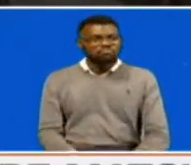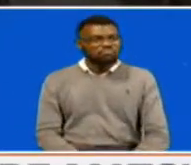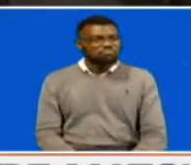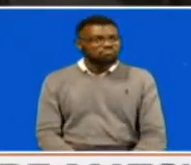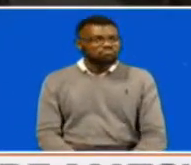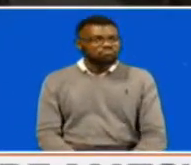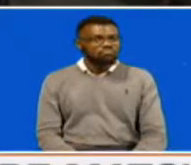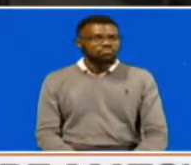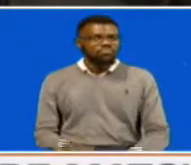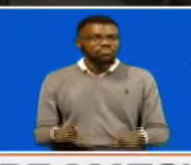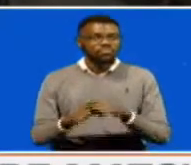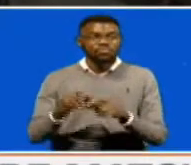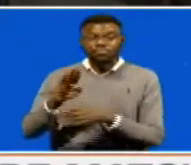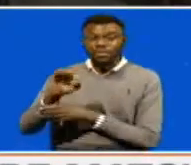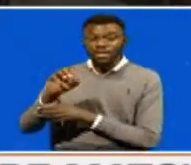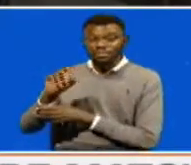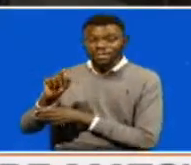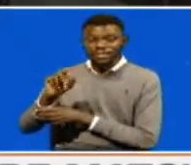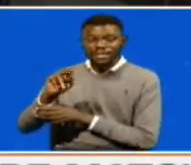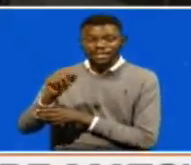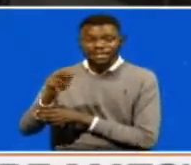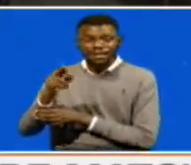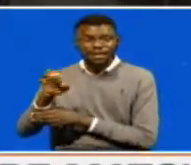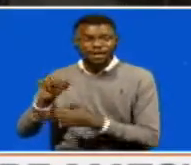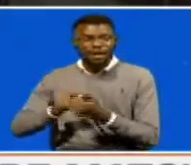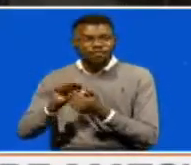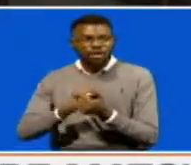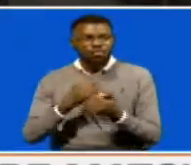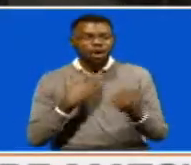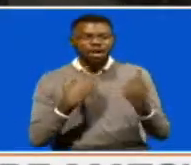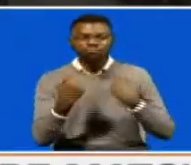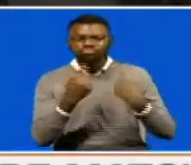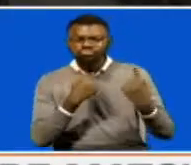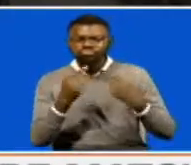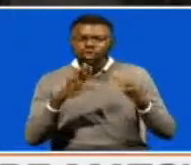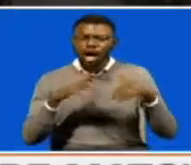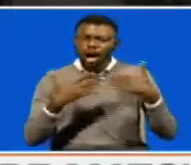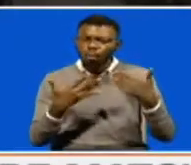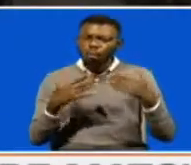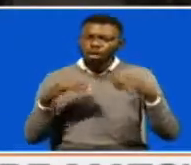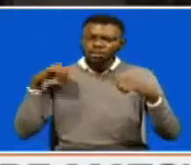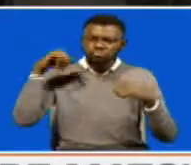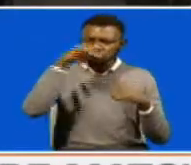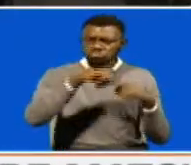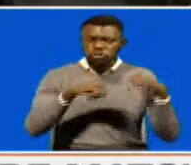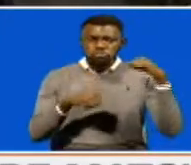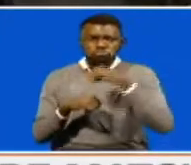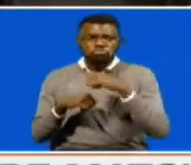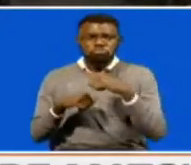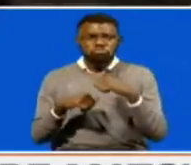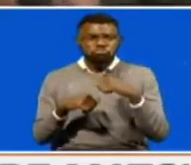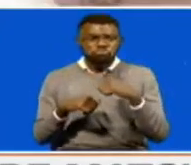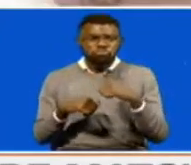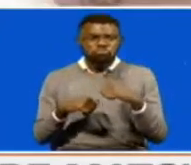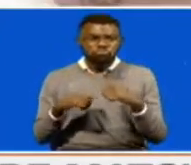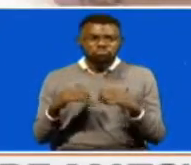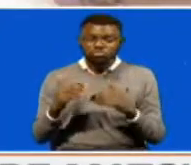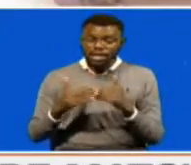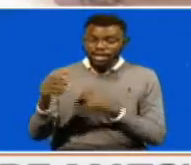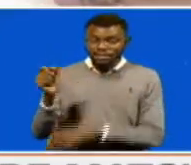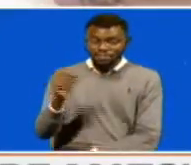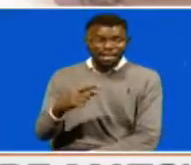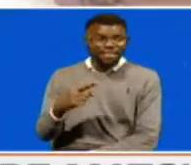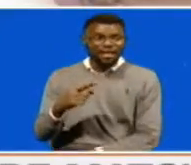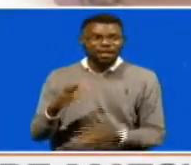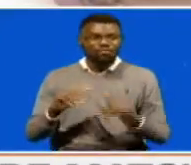Na Betnare tutakaa on Friday ndio tu negotiate vile sasa fight yake itakuwa ni hii mwezi inakuja